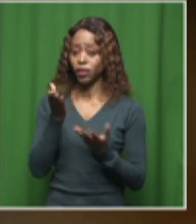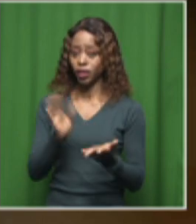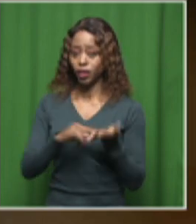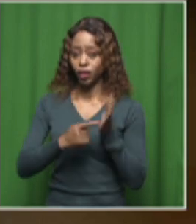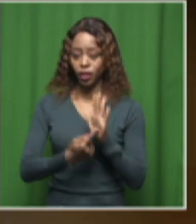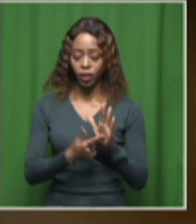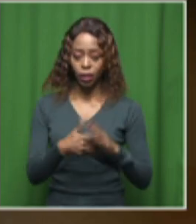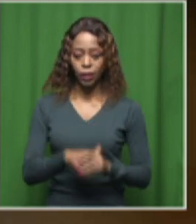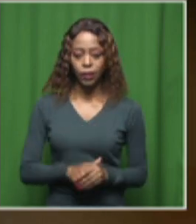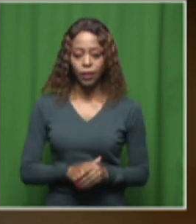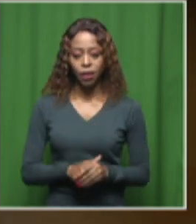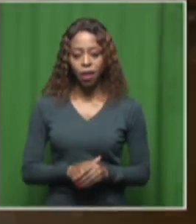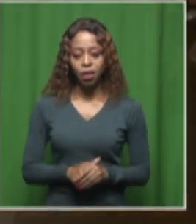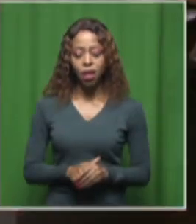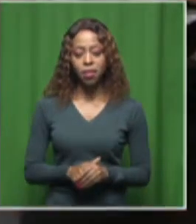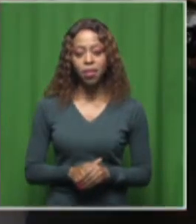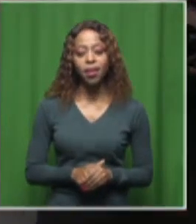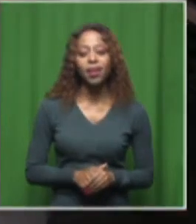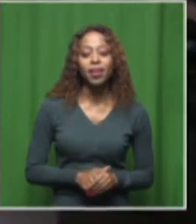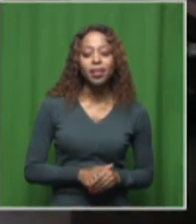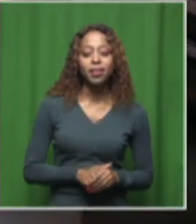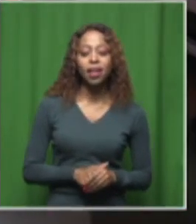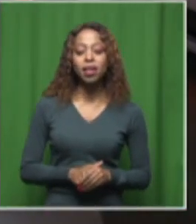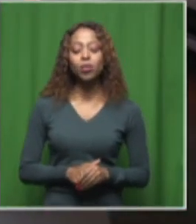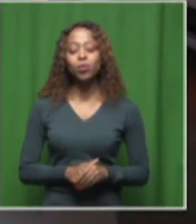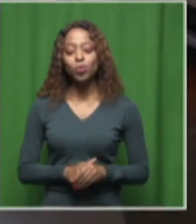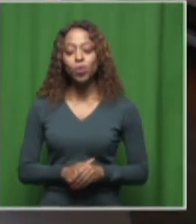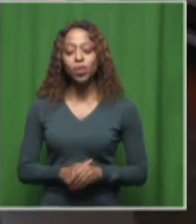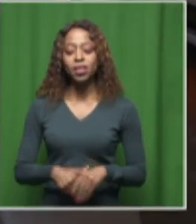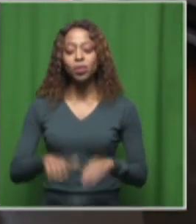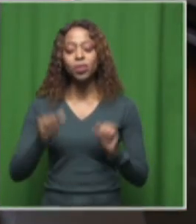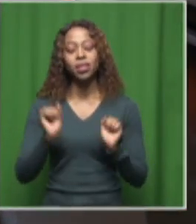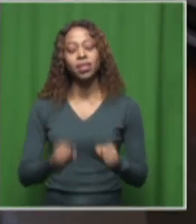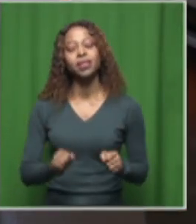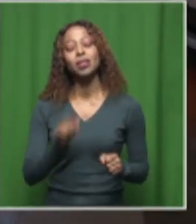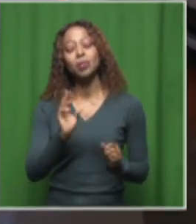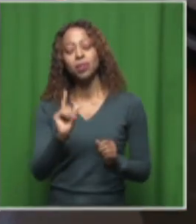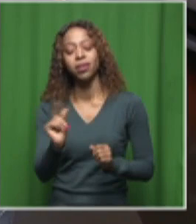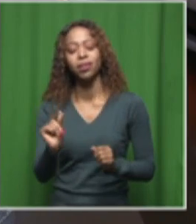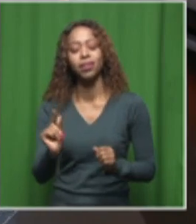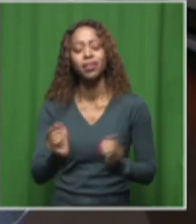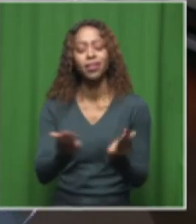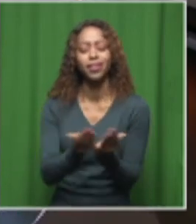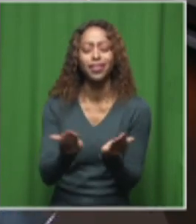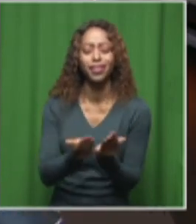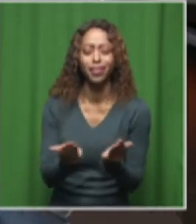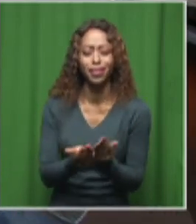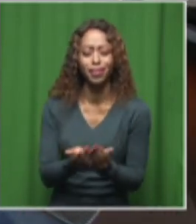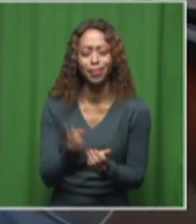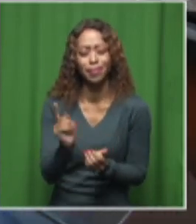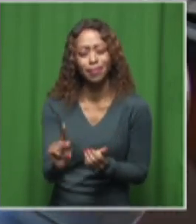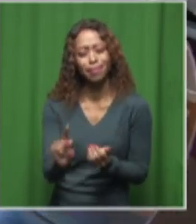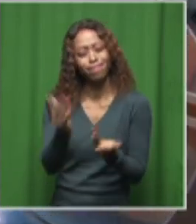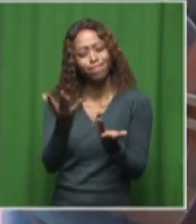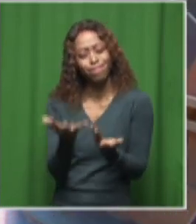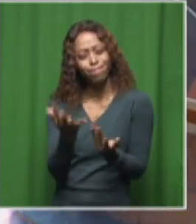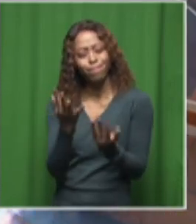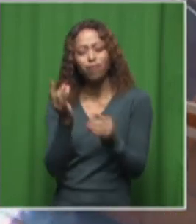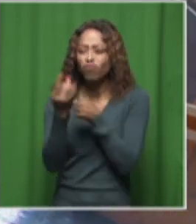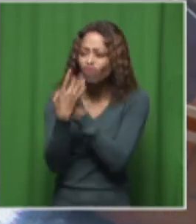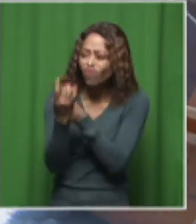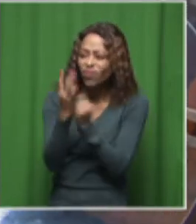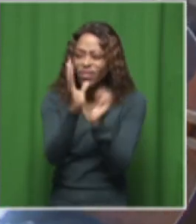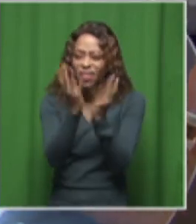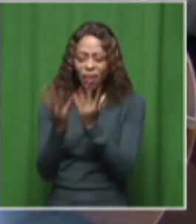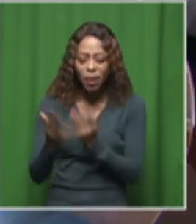Great stuff. Now, Yes. now that the kids are fully into school mode, what are some of the best lunchbox options that you want to share?